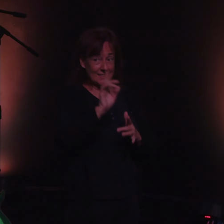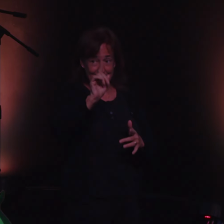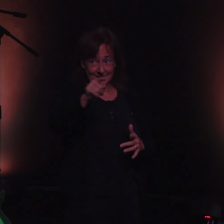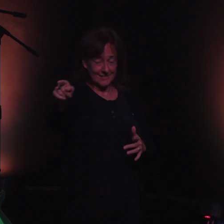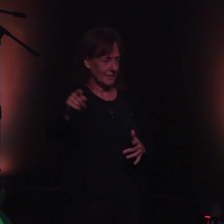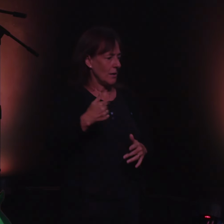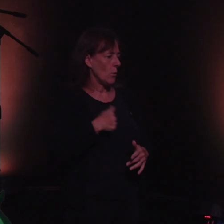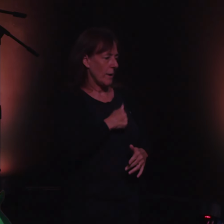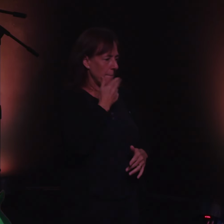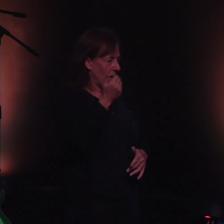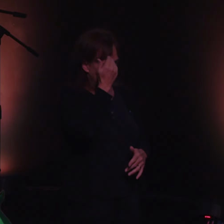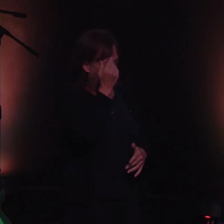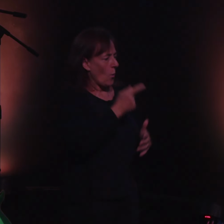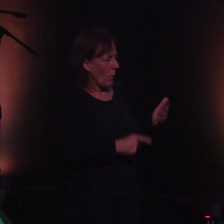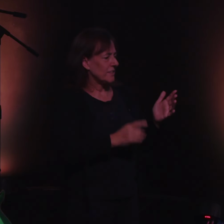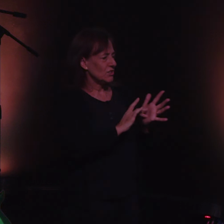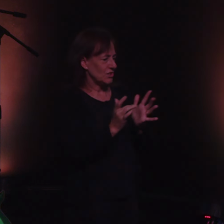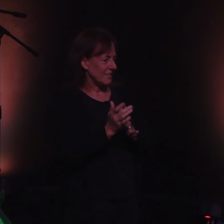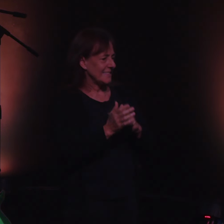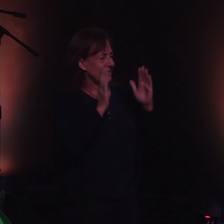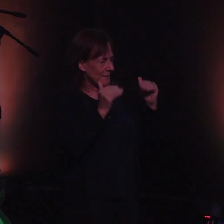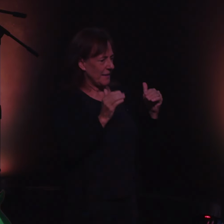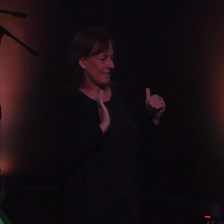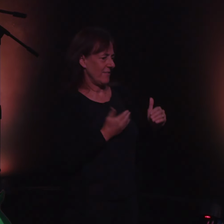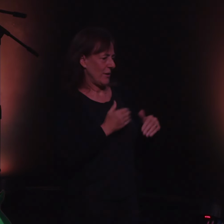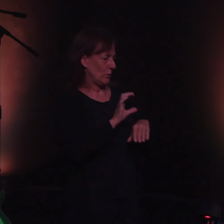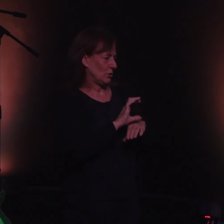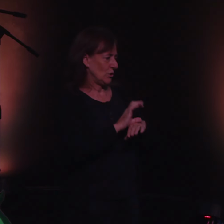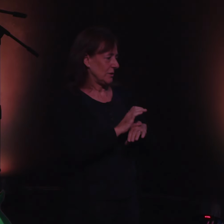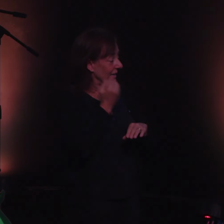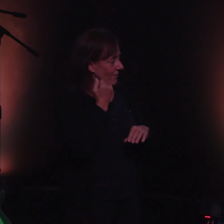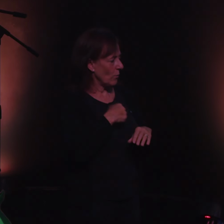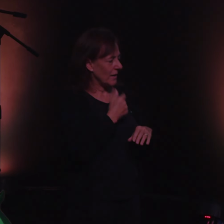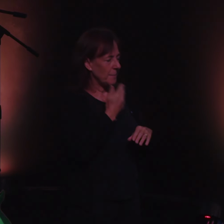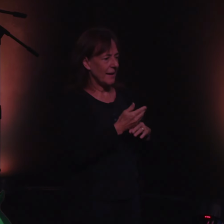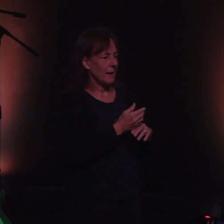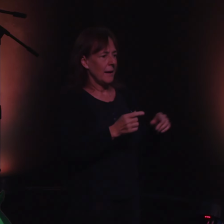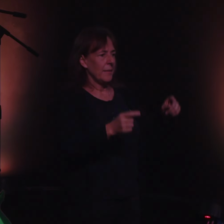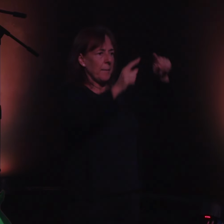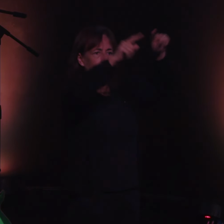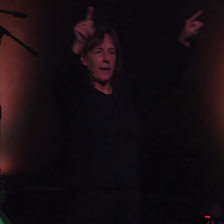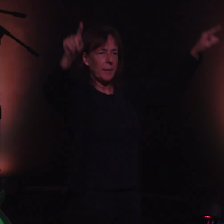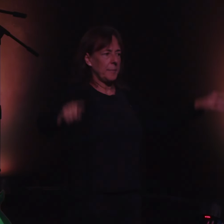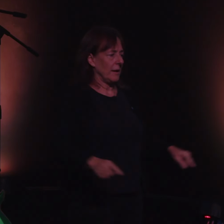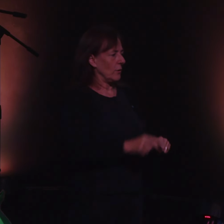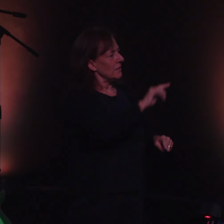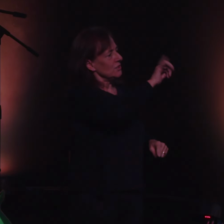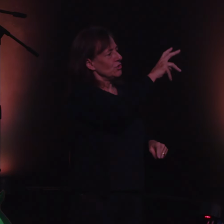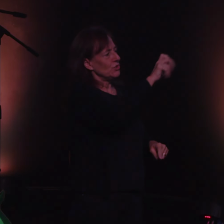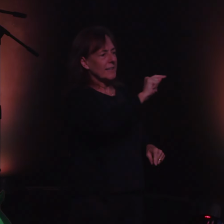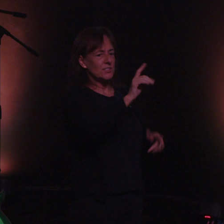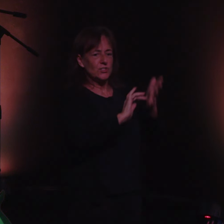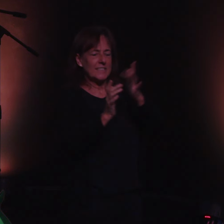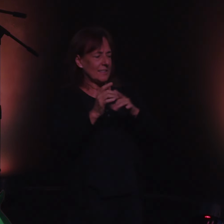We better know what Jesus expects of us as a church. If we're gonna be a billboard for his name, if we're going to be like, hey,